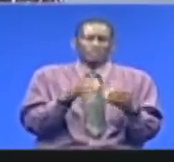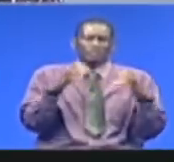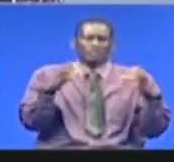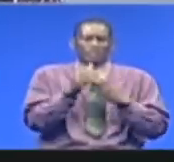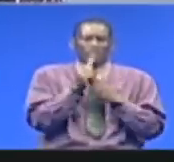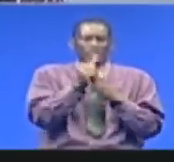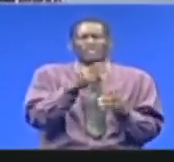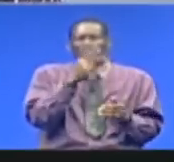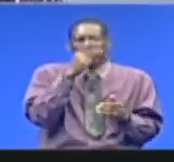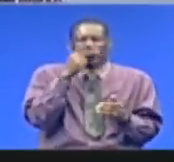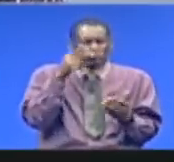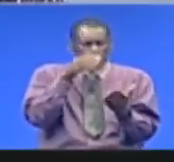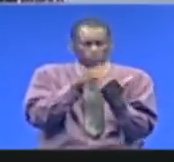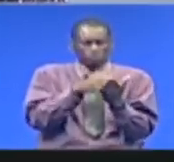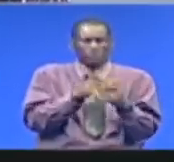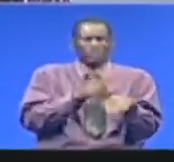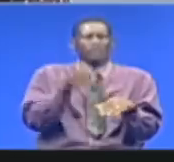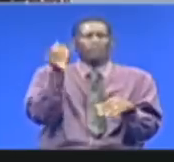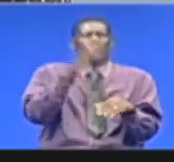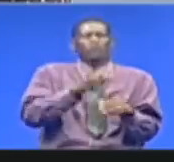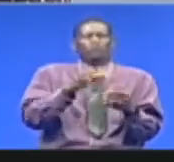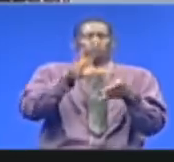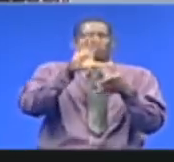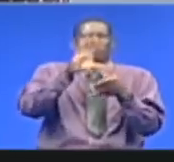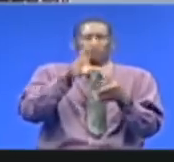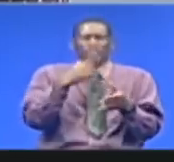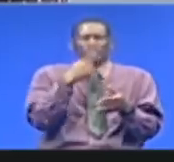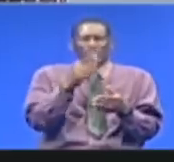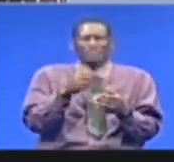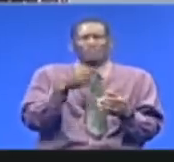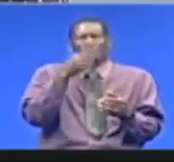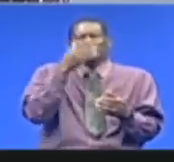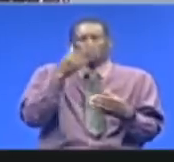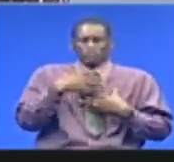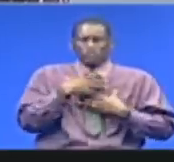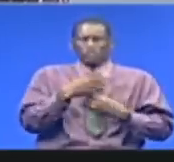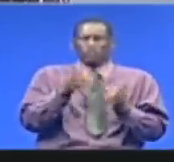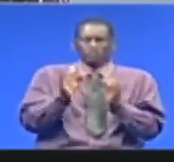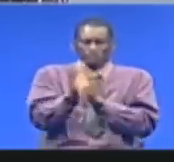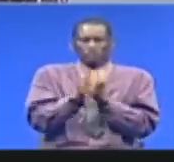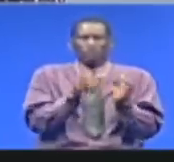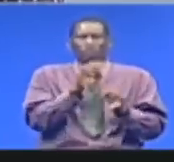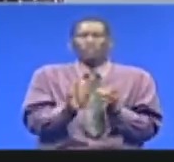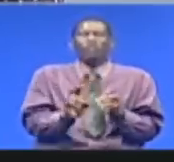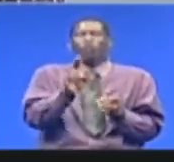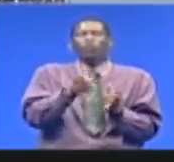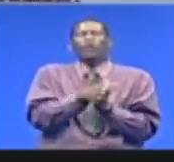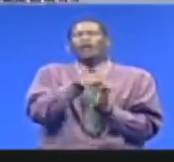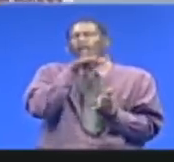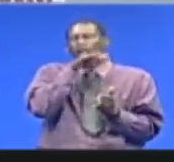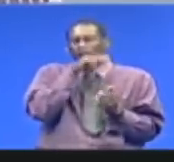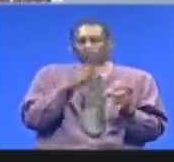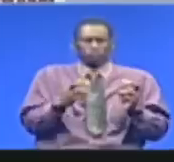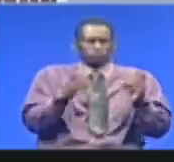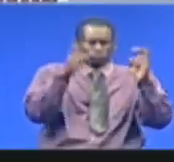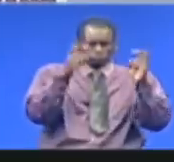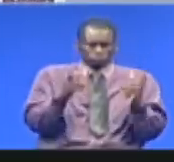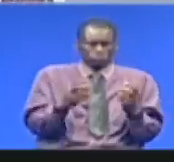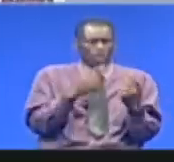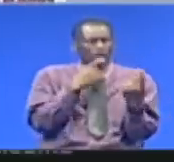Kalonzo Musyoka, when he came from Germany and said that it would be in the best interest of this country if Uhuru Kenyatta and Raila Odinga would